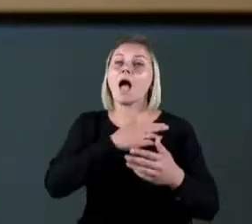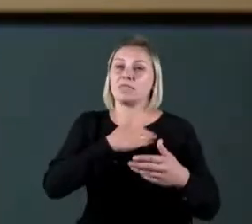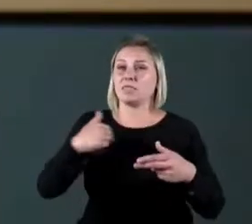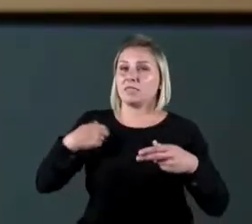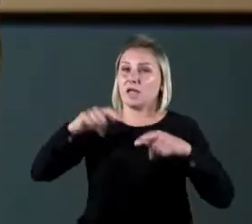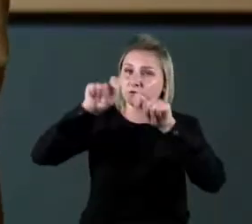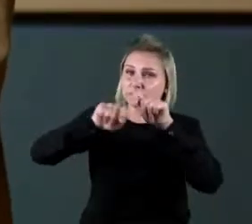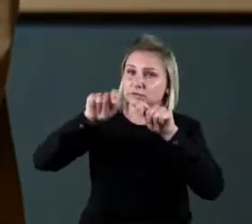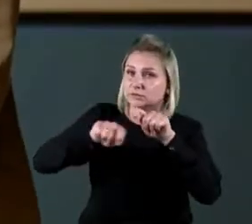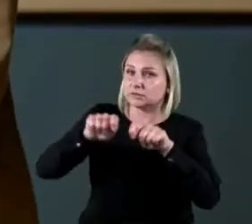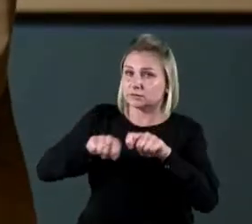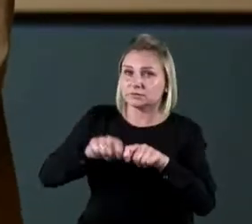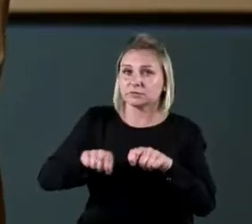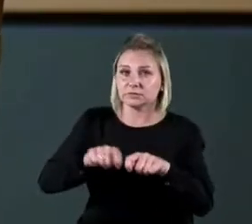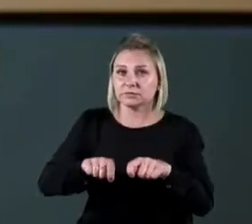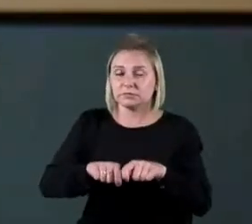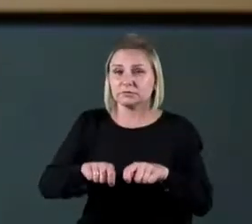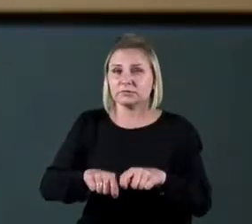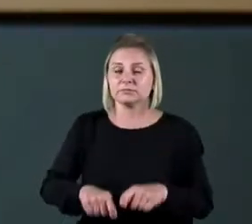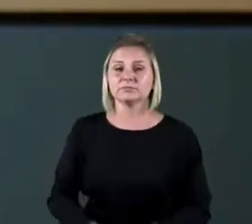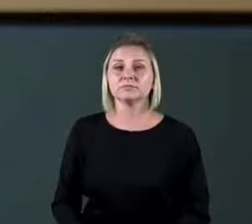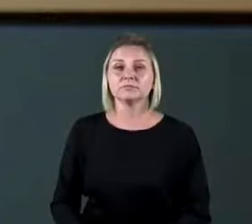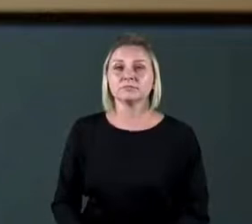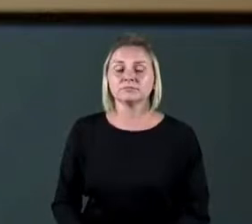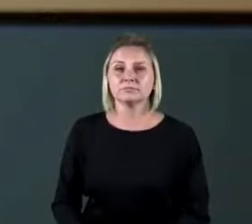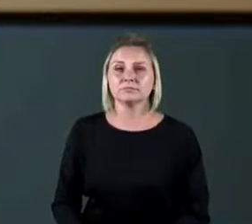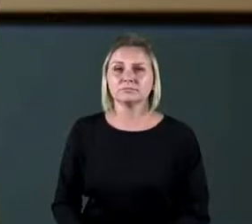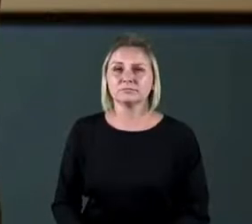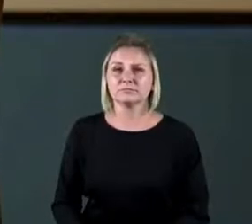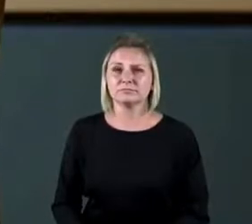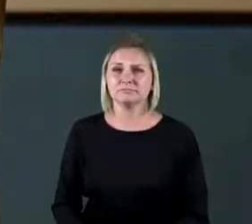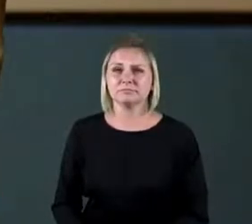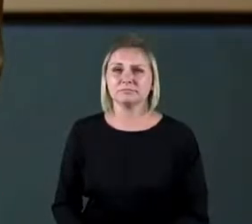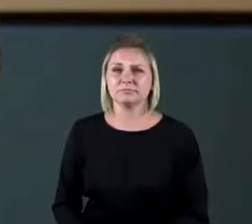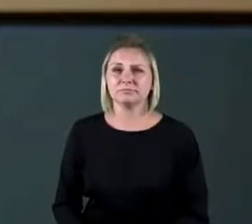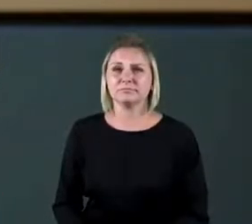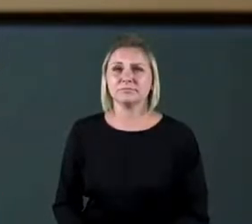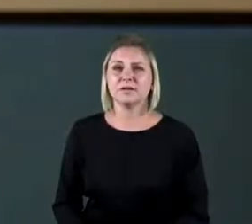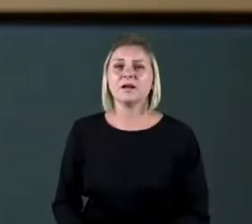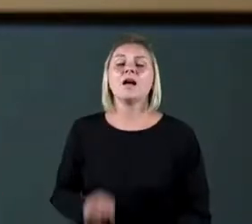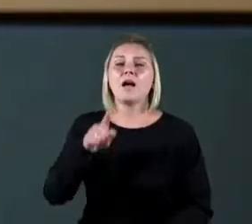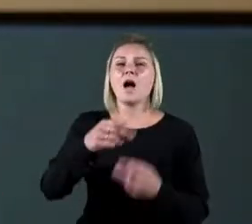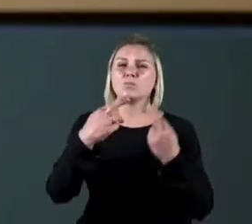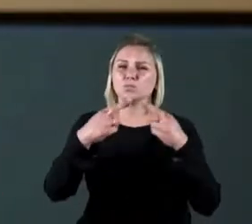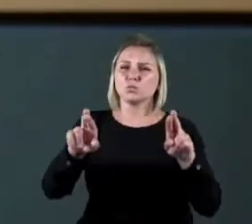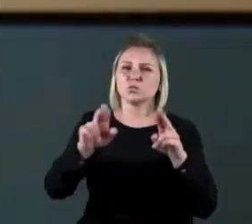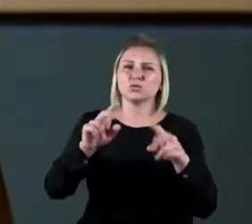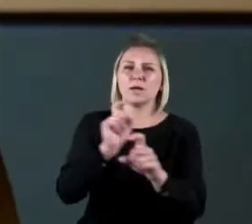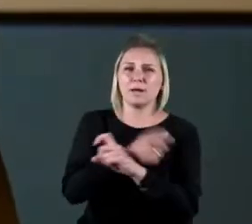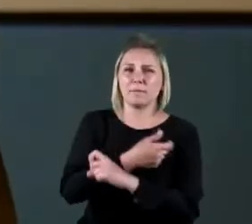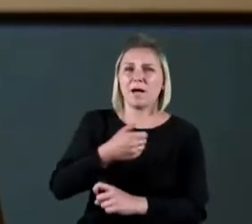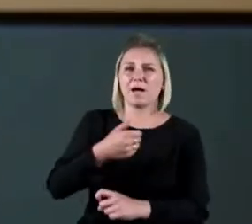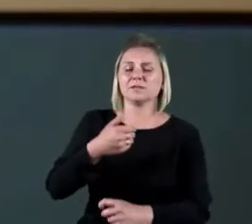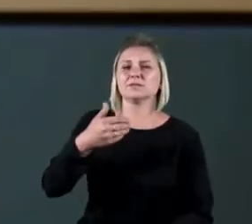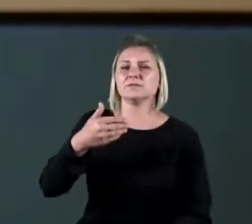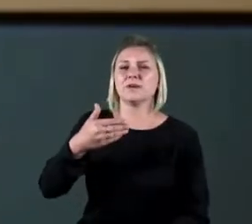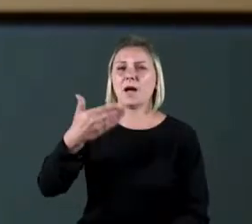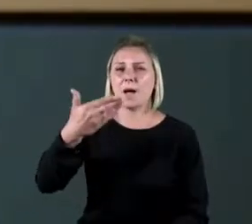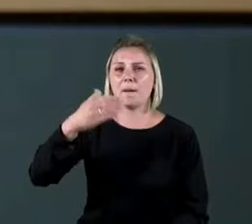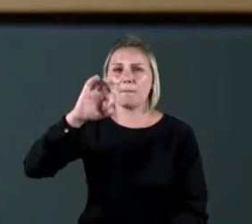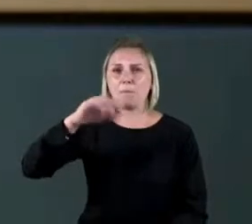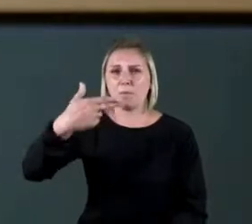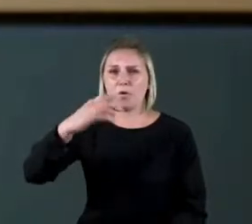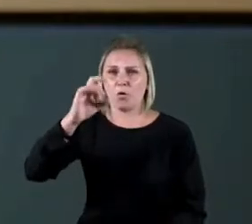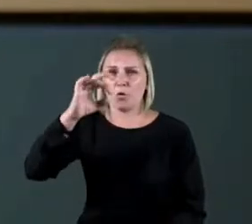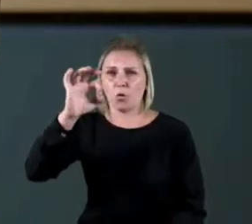Mongolia, Varanasi in India, Surakarta in Indonesia, Nairobi in Kenya, Freetown in Sierra Leone, and one more city that we've still